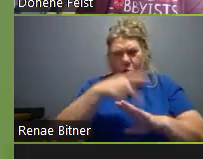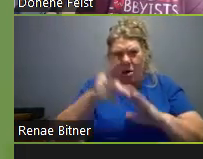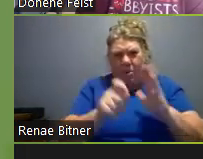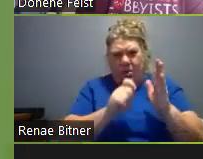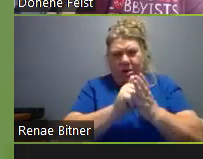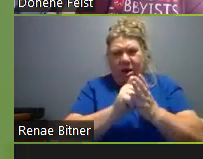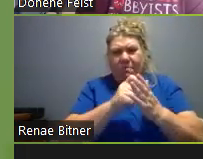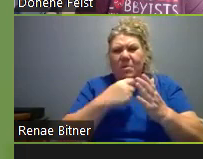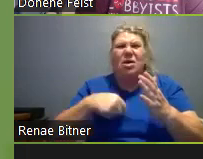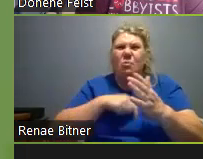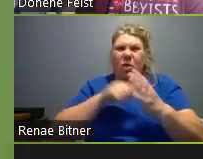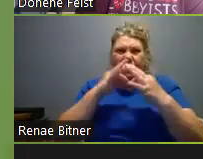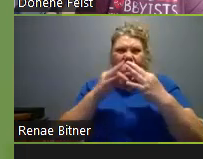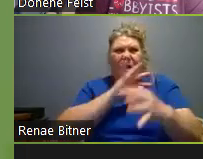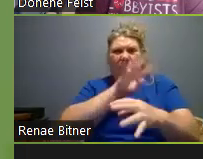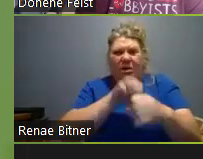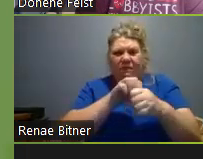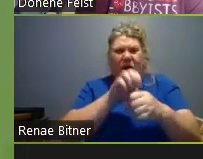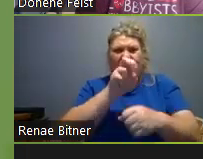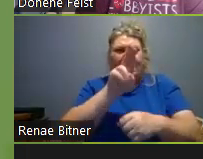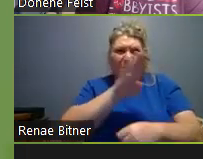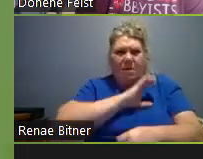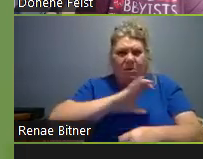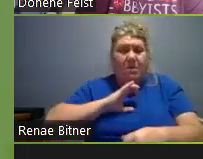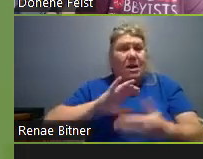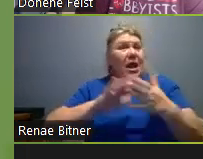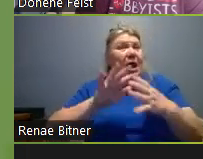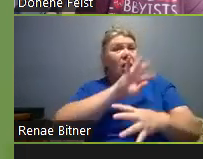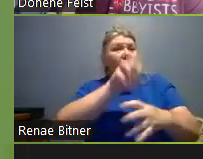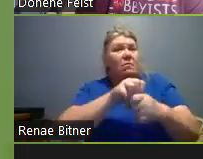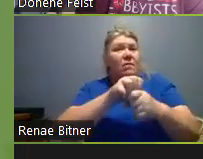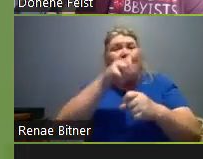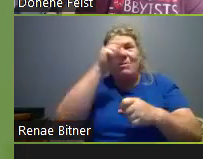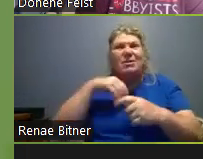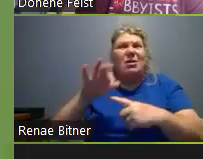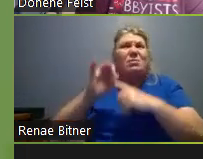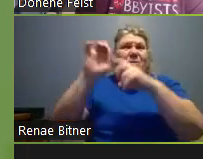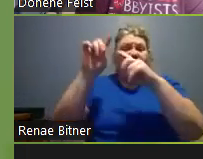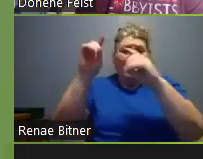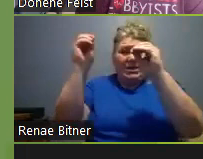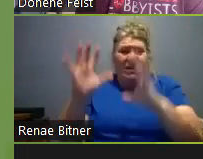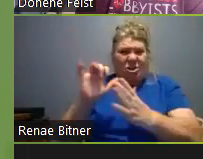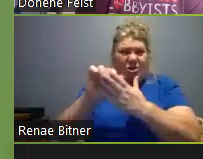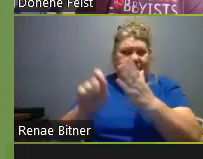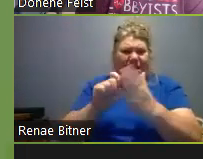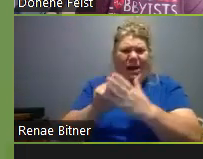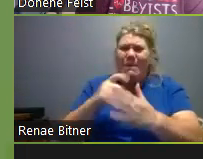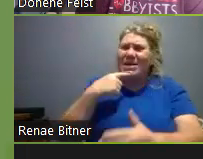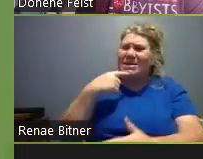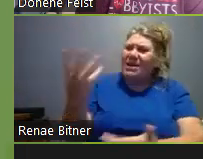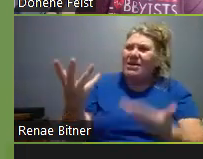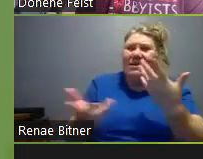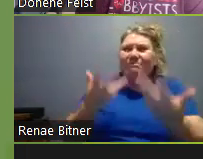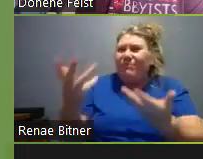subcommittee. And I got on that because our special ed teacher at the time, I said, there's got to be a